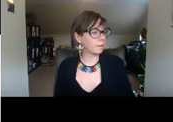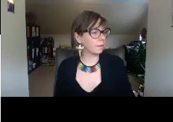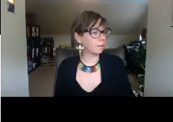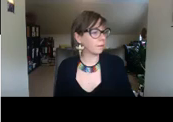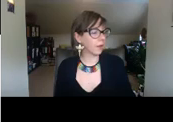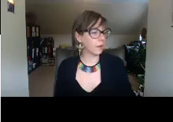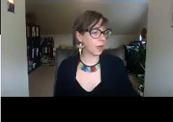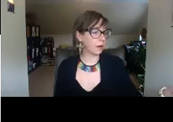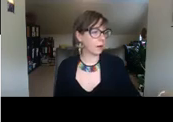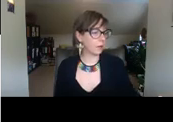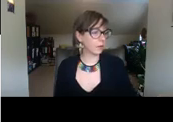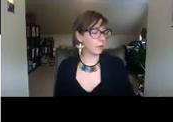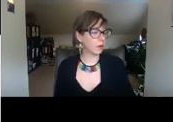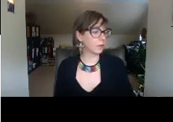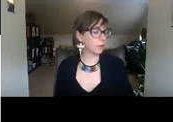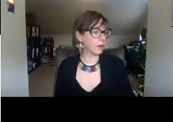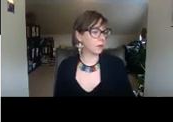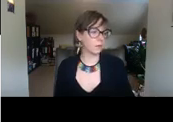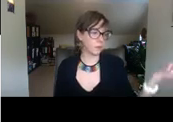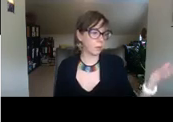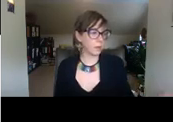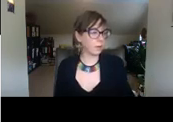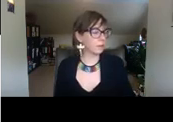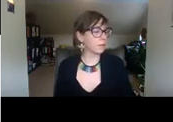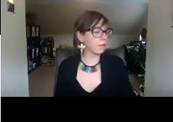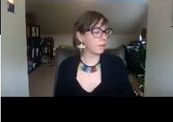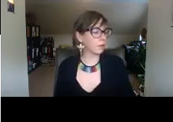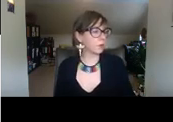VRI. And then we had a couple of other one